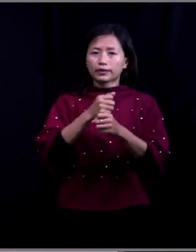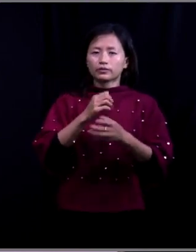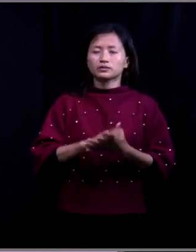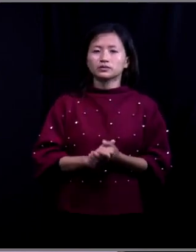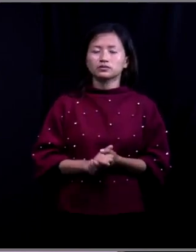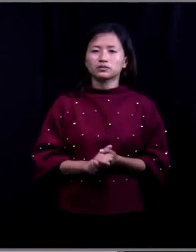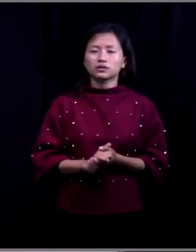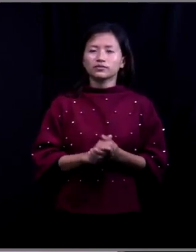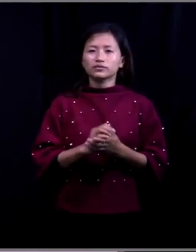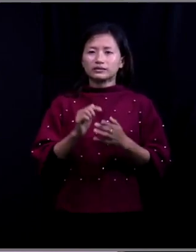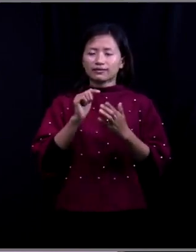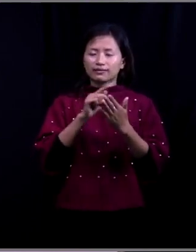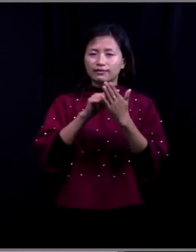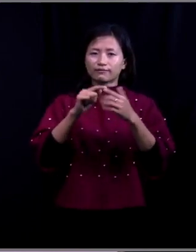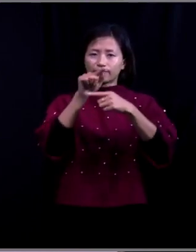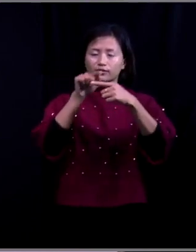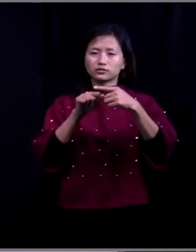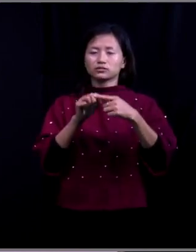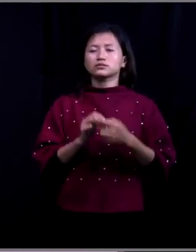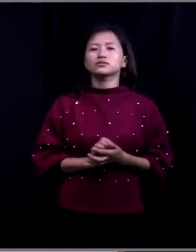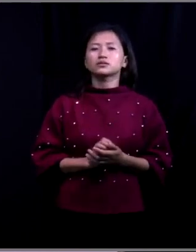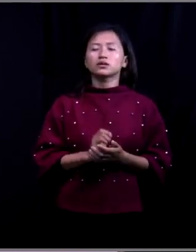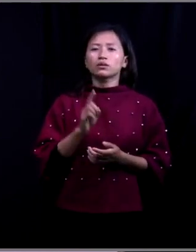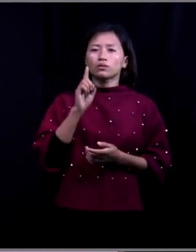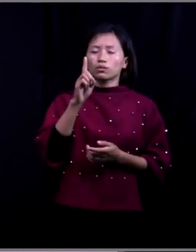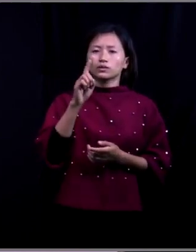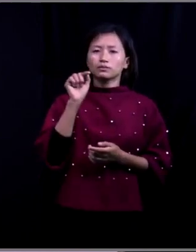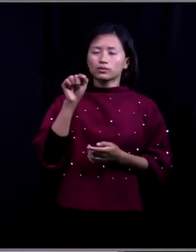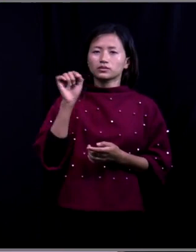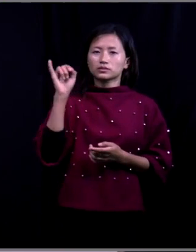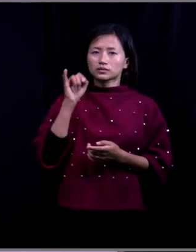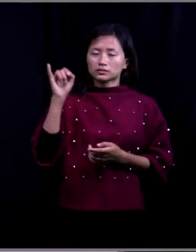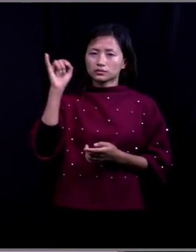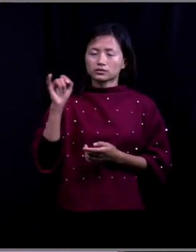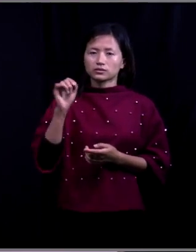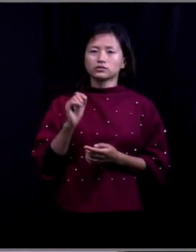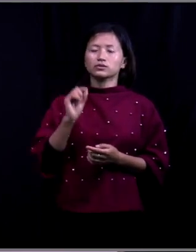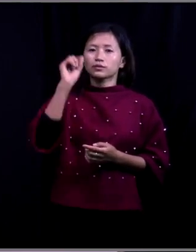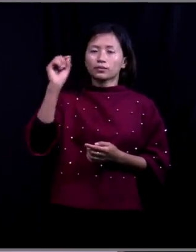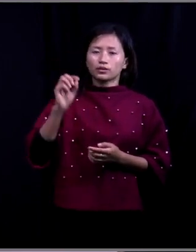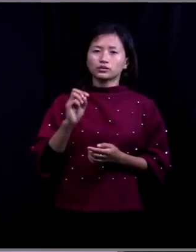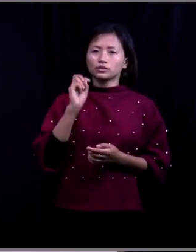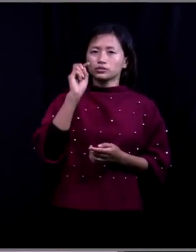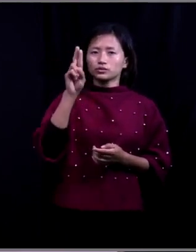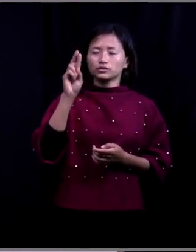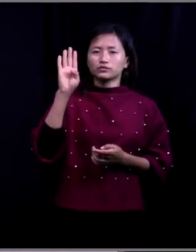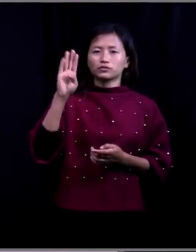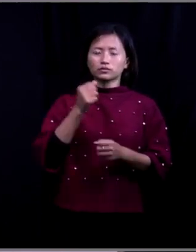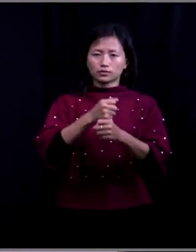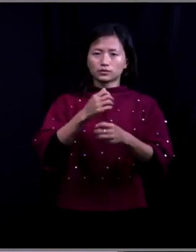this by 12, we get 1.66 into 10 to the power 24